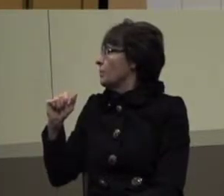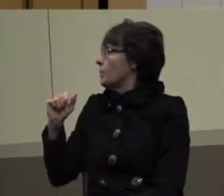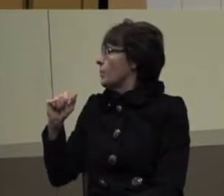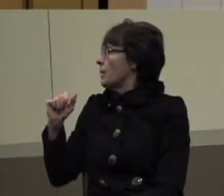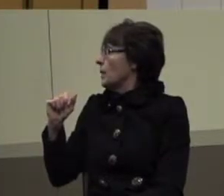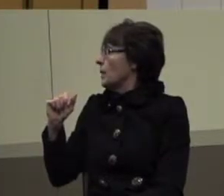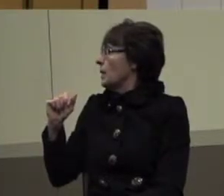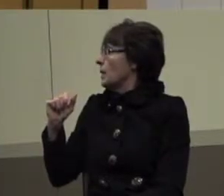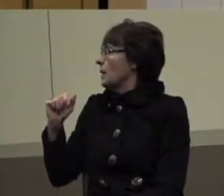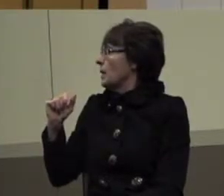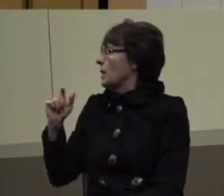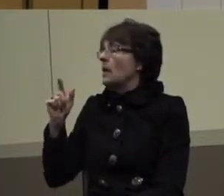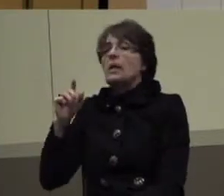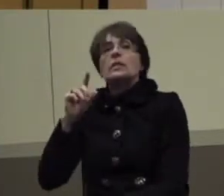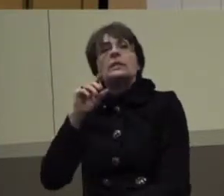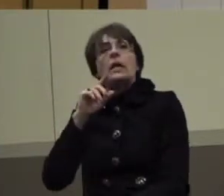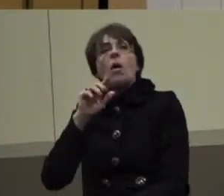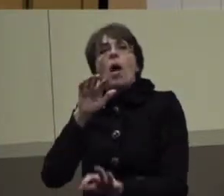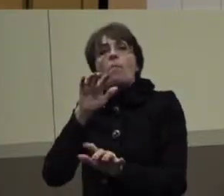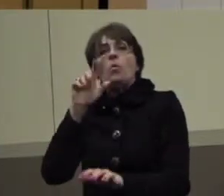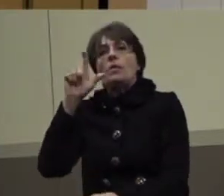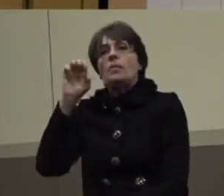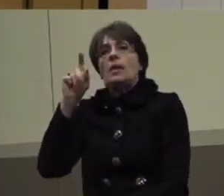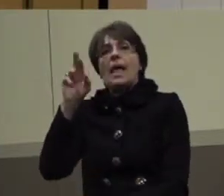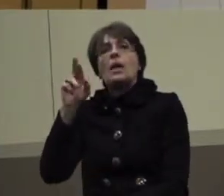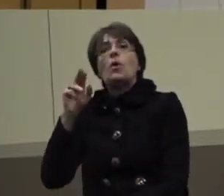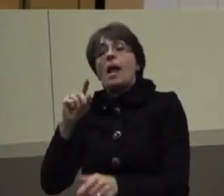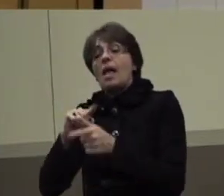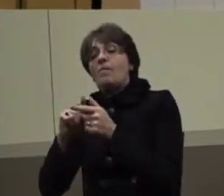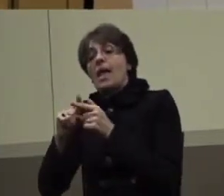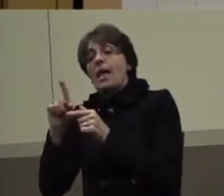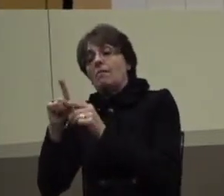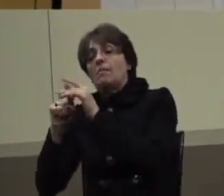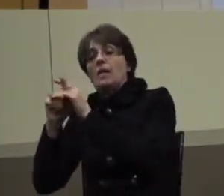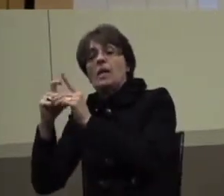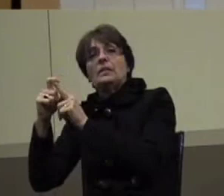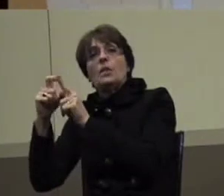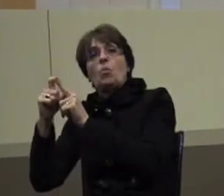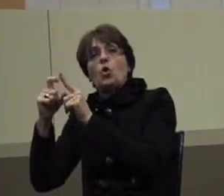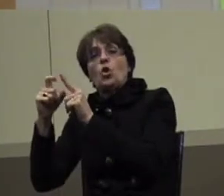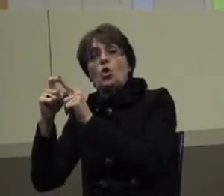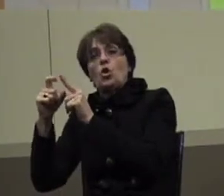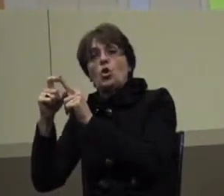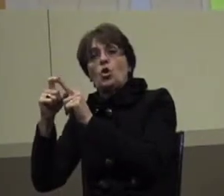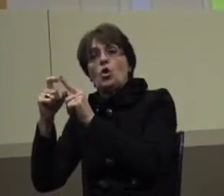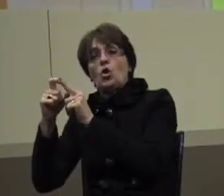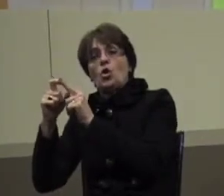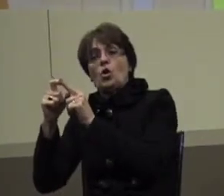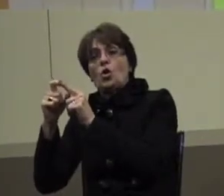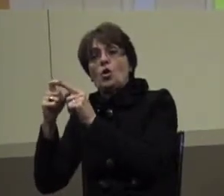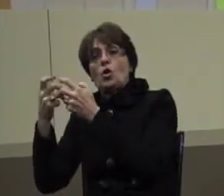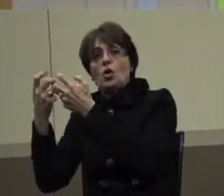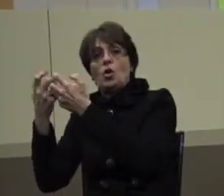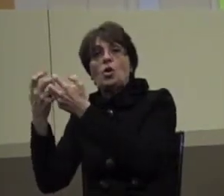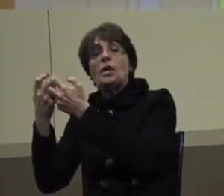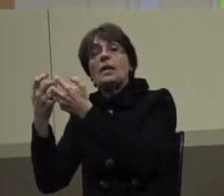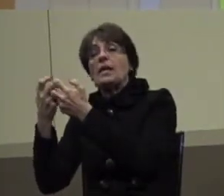So I just put the letter in, and it puts the word right beside it. Consequence, evidently there's not a D